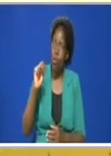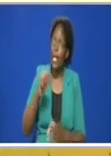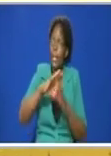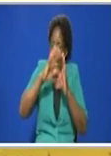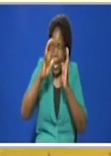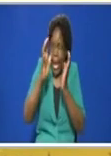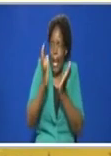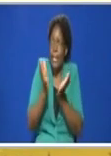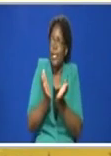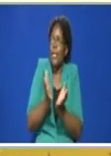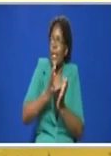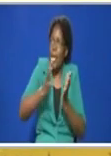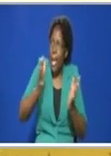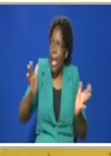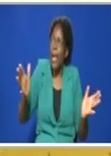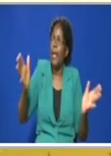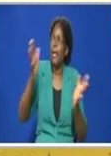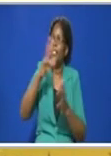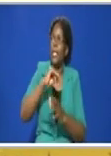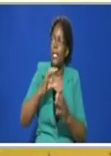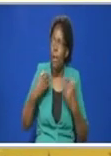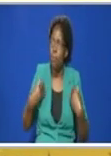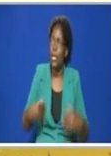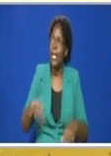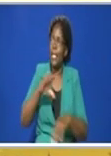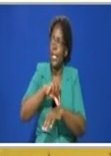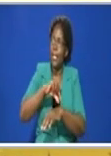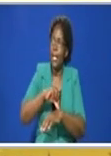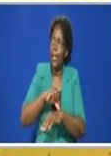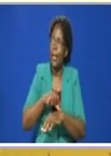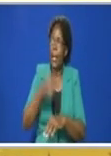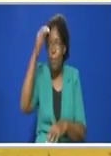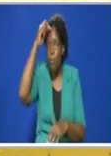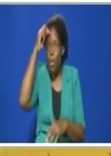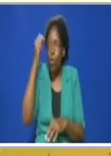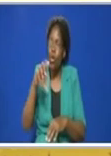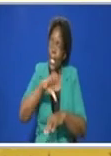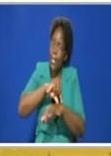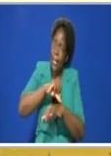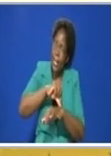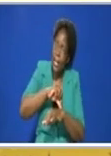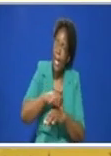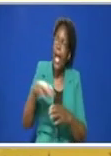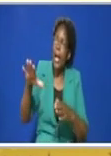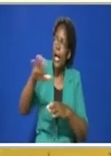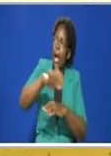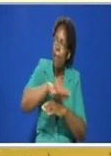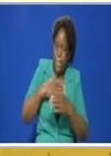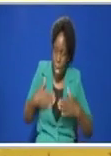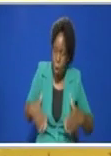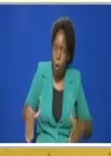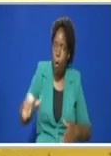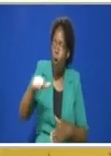largest organ in your body is the skin, because the skin covers your whole